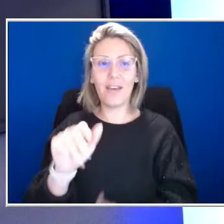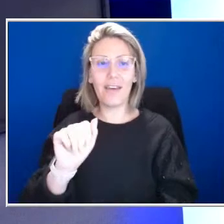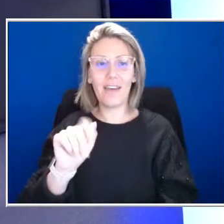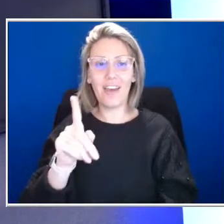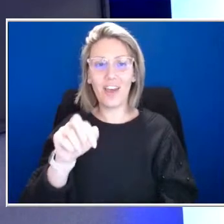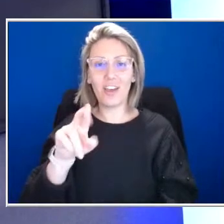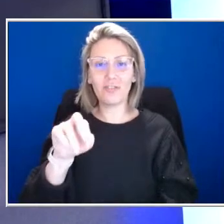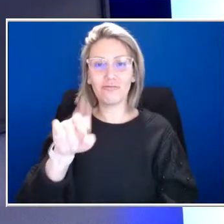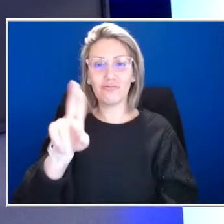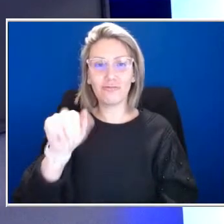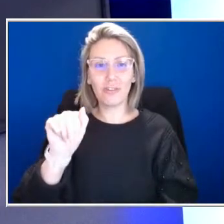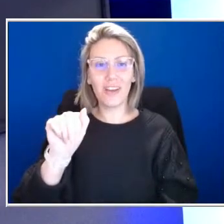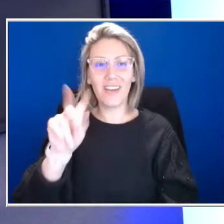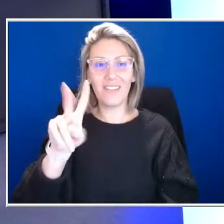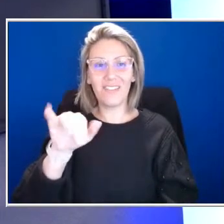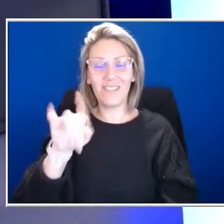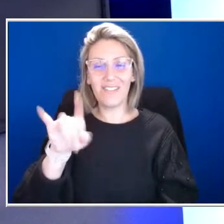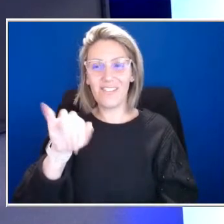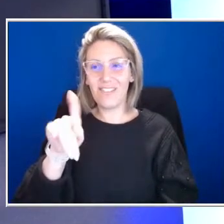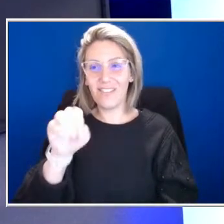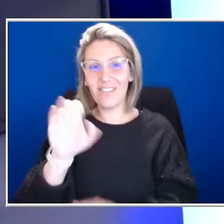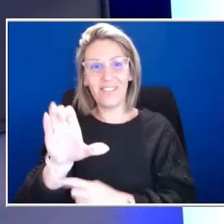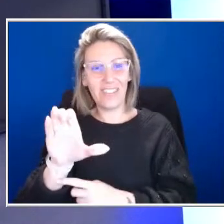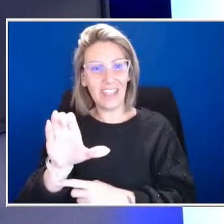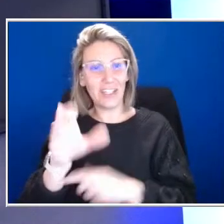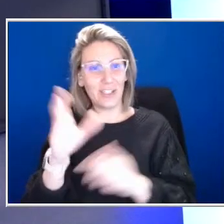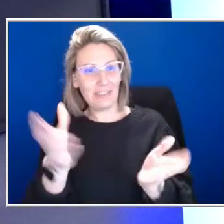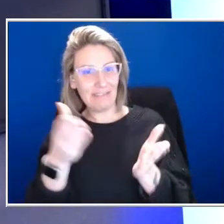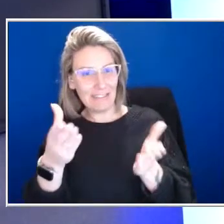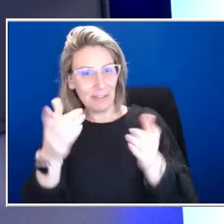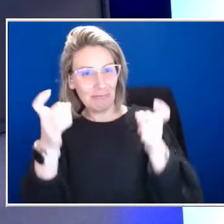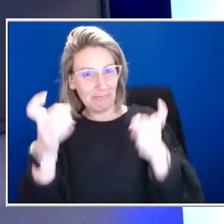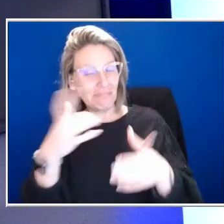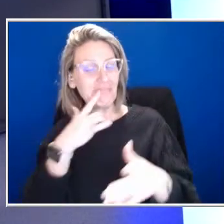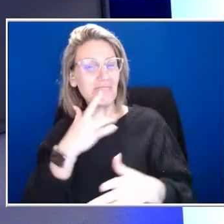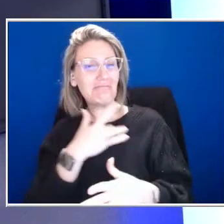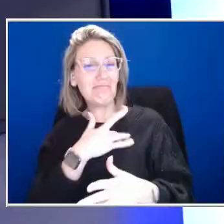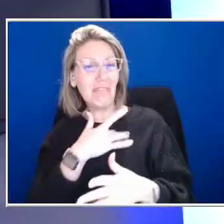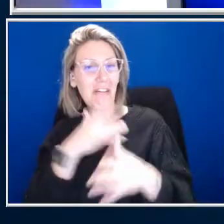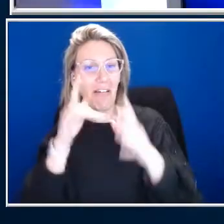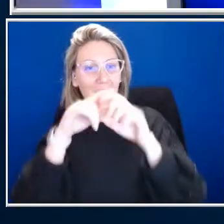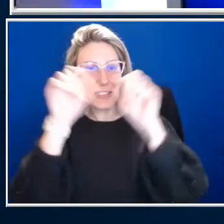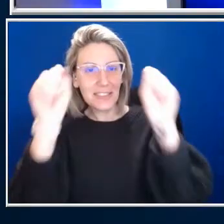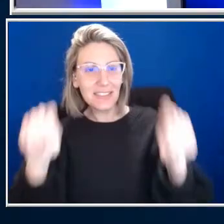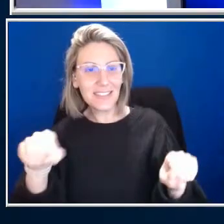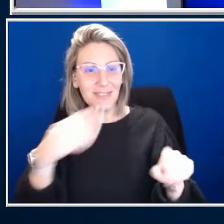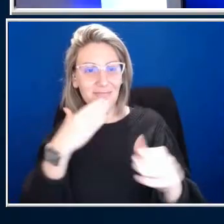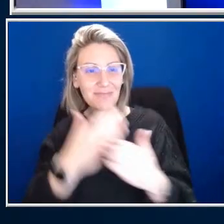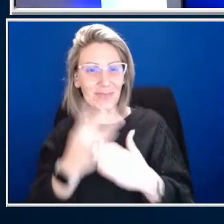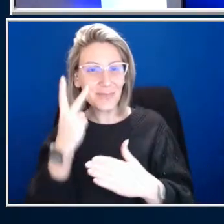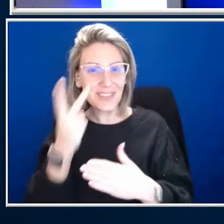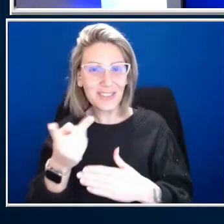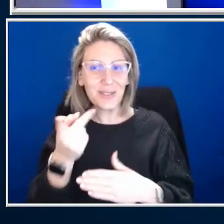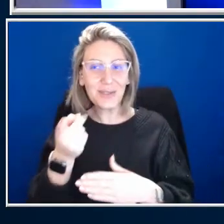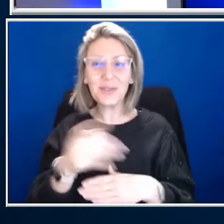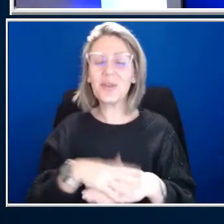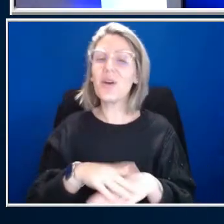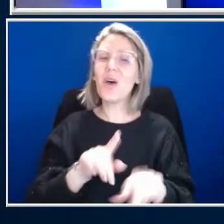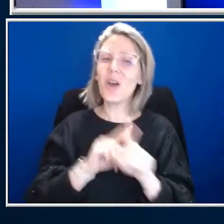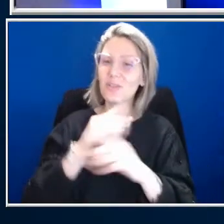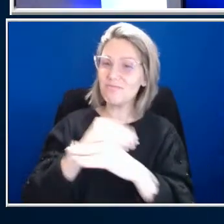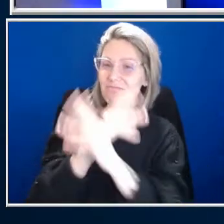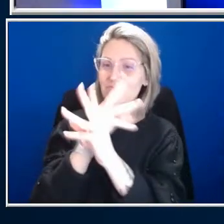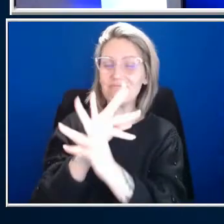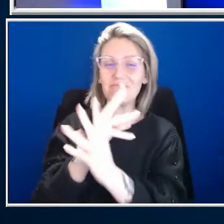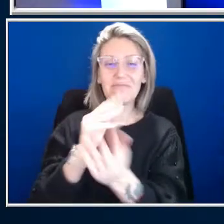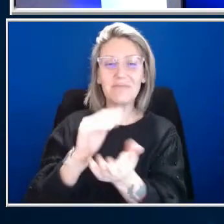Transplant Program here at the University of Kansas Health System. Good morning. How are you? Good. How are you? Good to see you. Yeah. Also joining us remotely today is Dr. Zubair